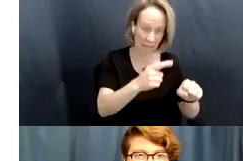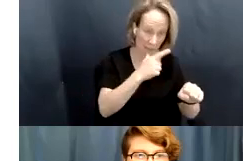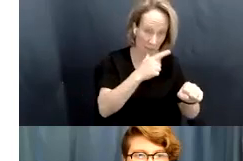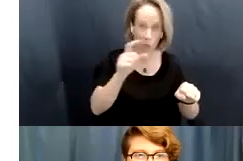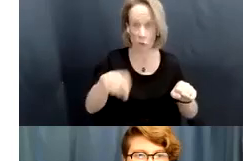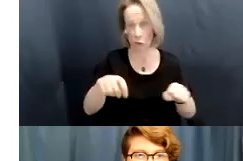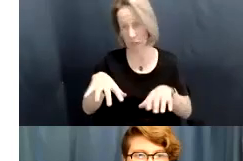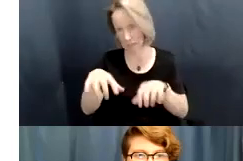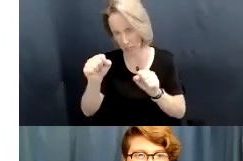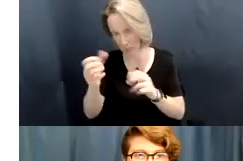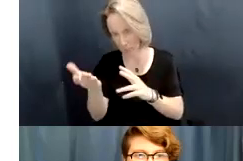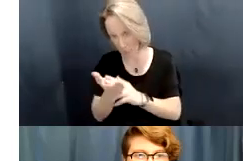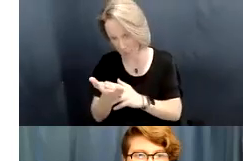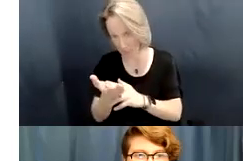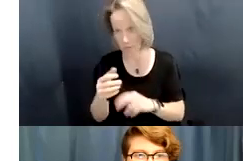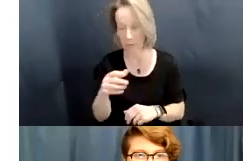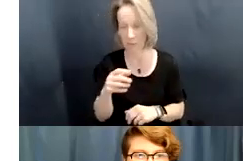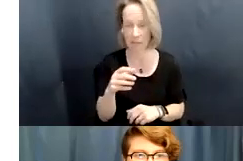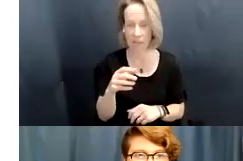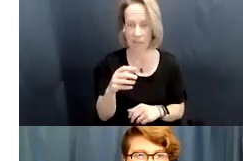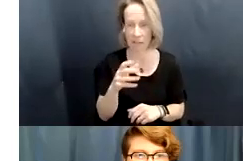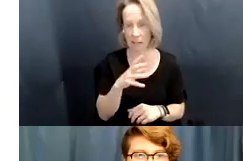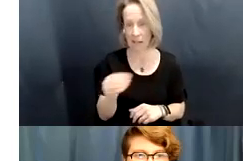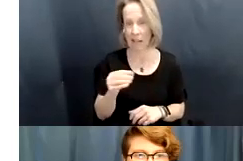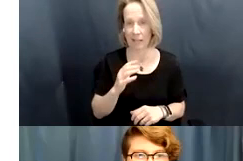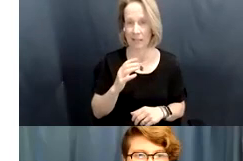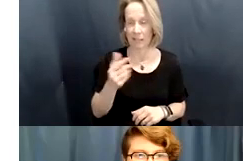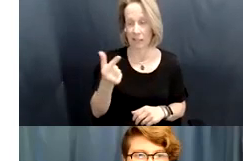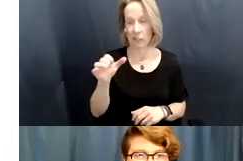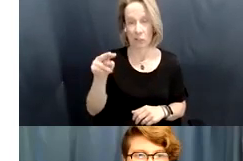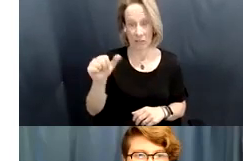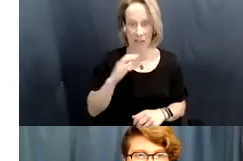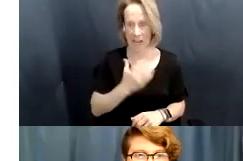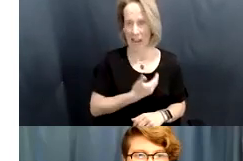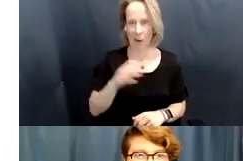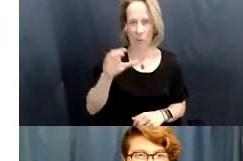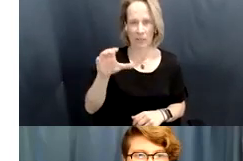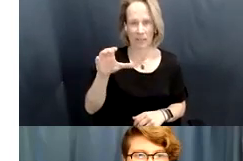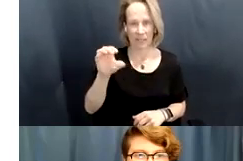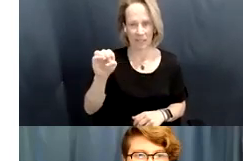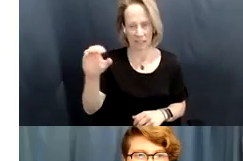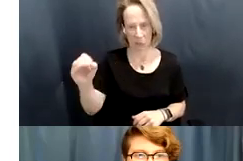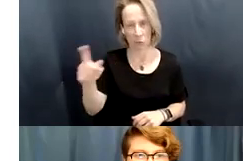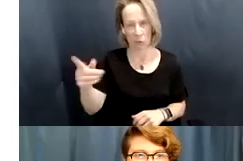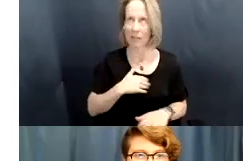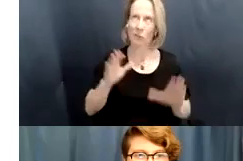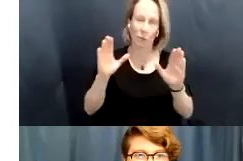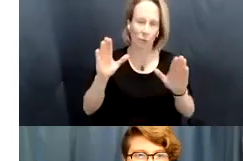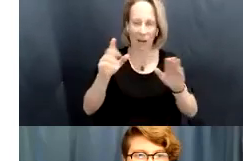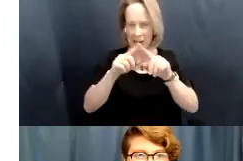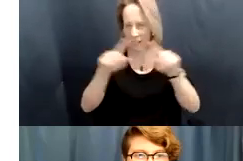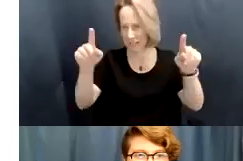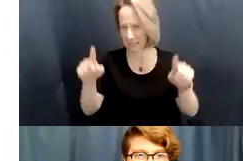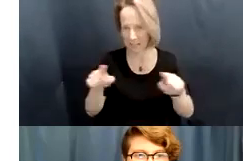And I personally, our Jenna, our CEO, has this great sign in her or sentence in